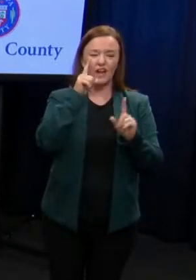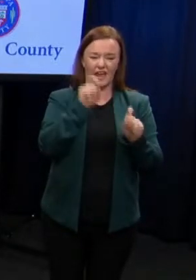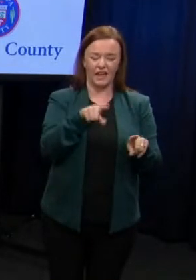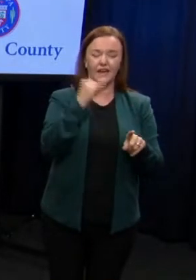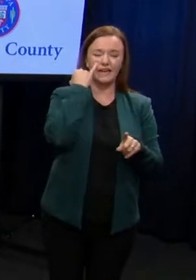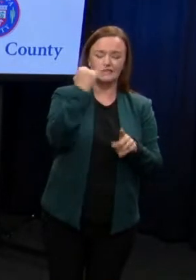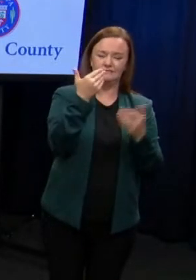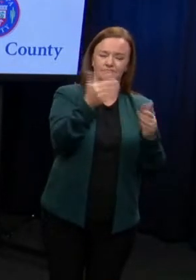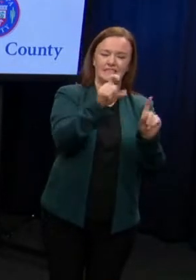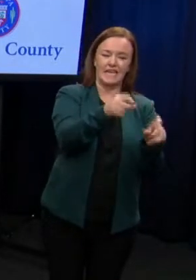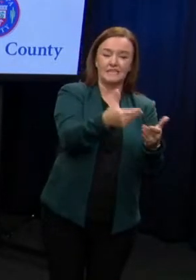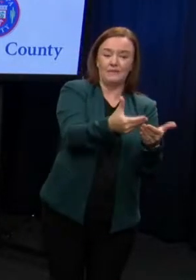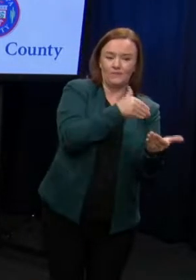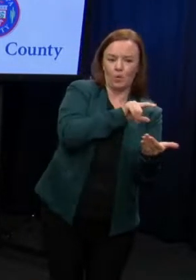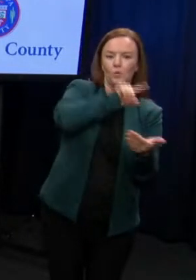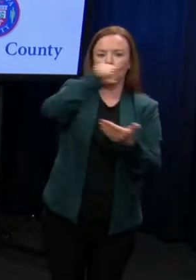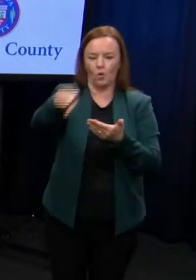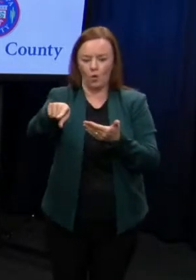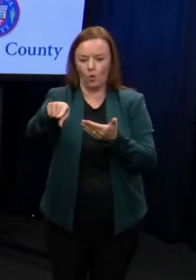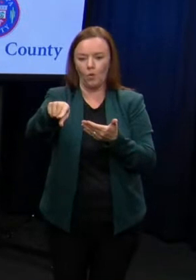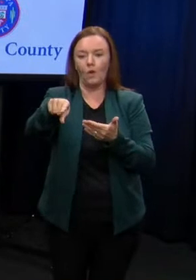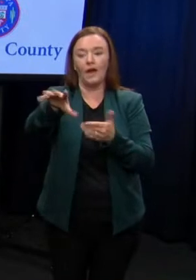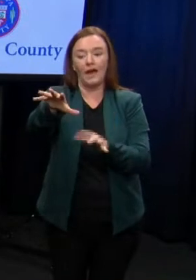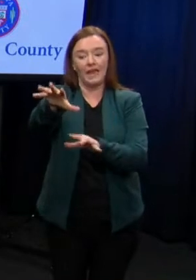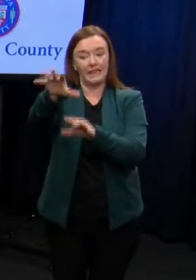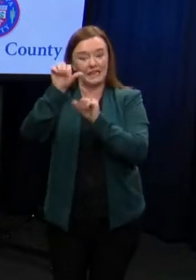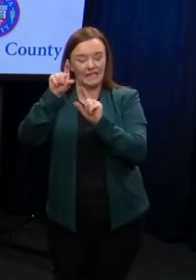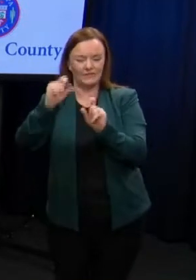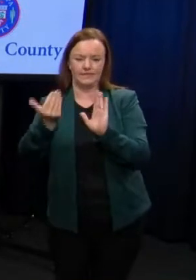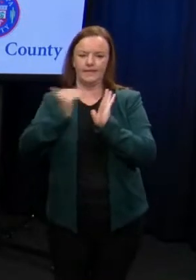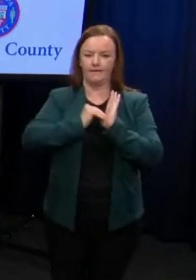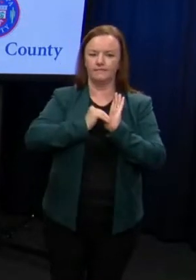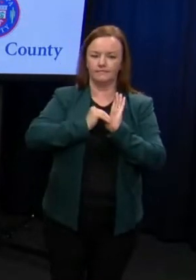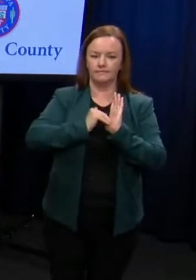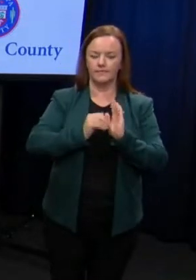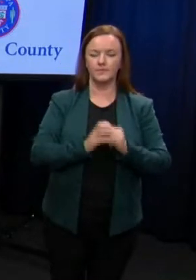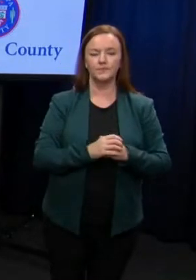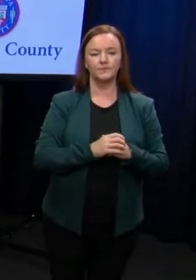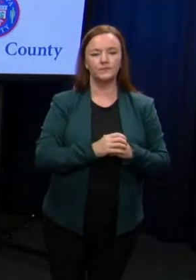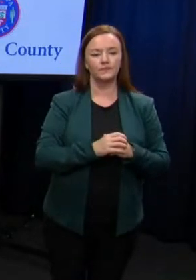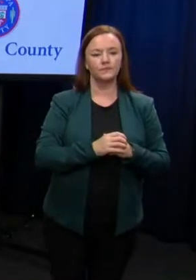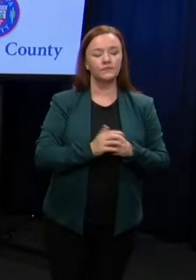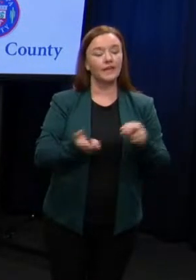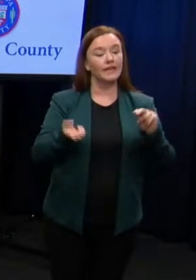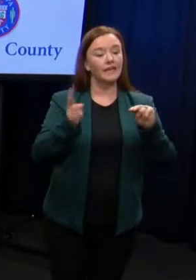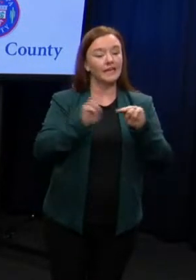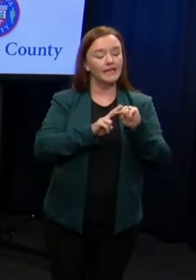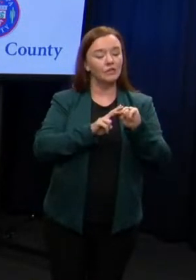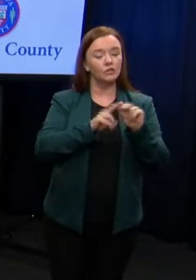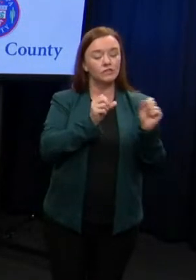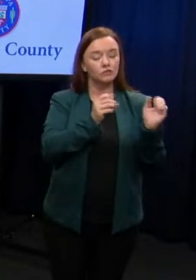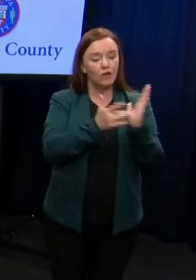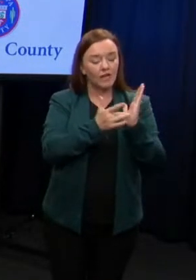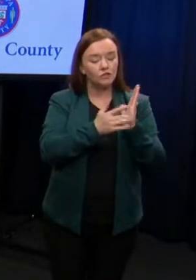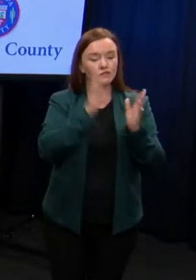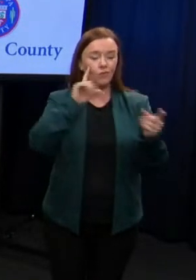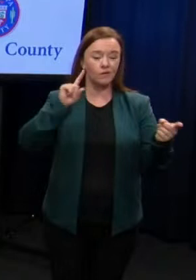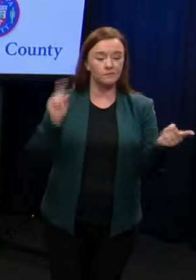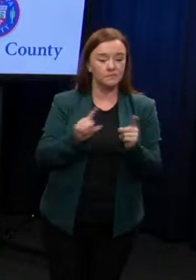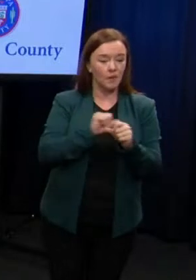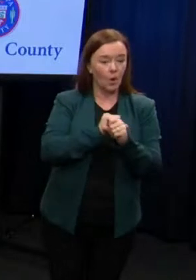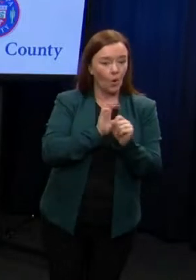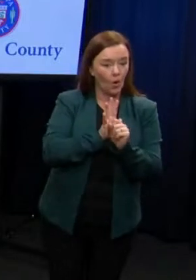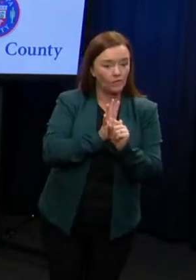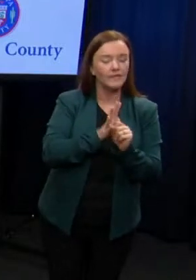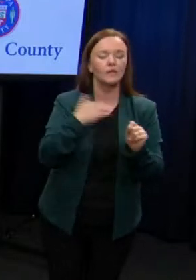before you go and then again when you leave. Regarding increased mitigation strategies, we